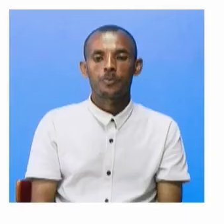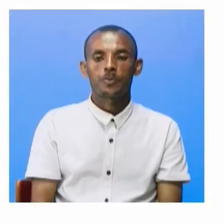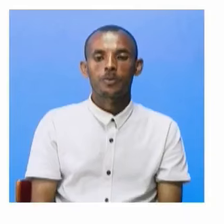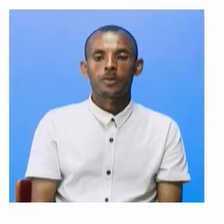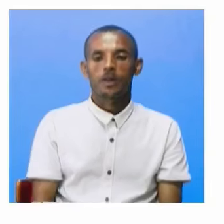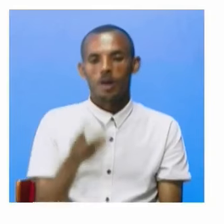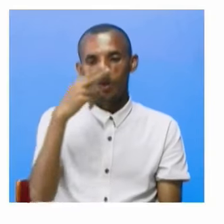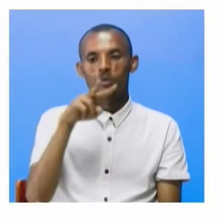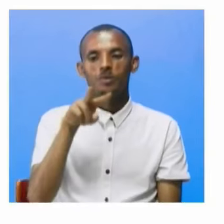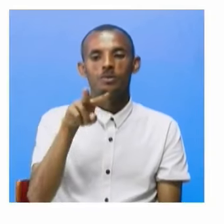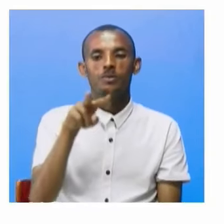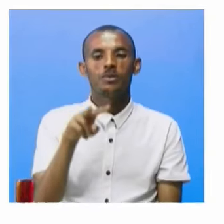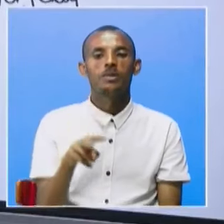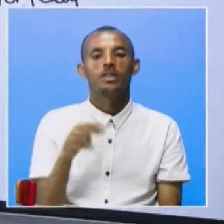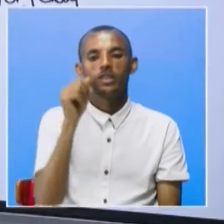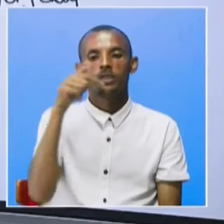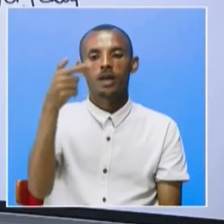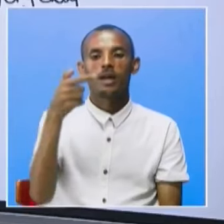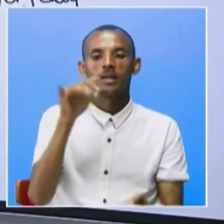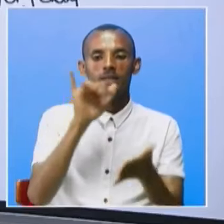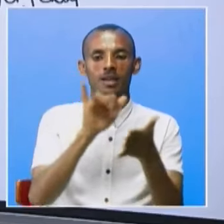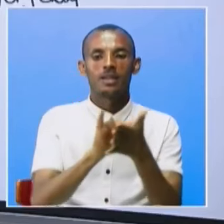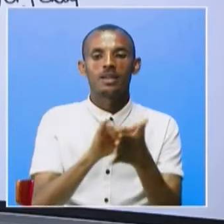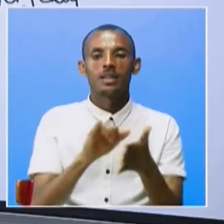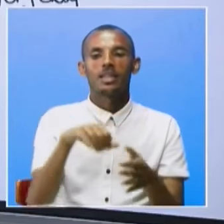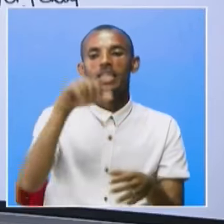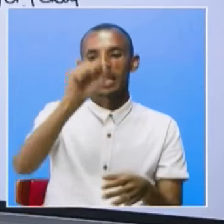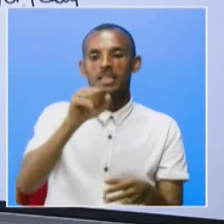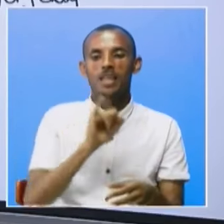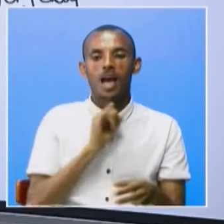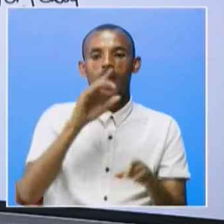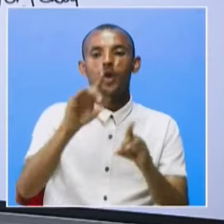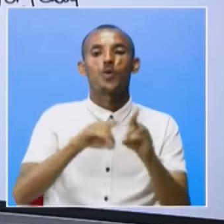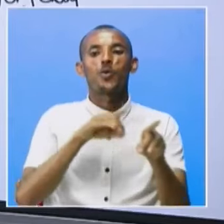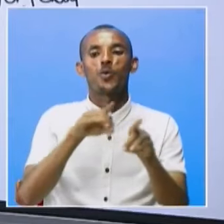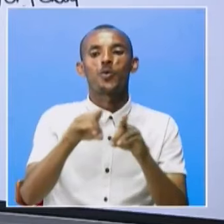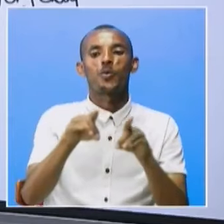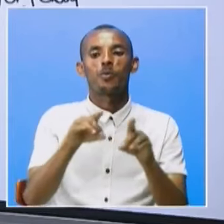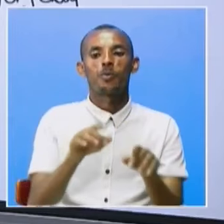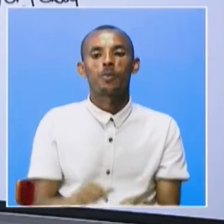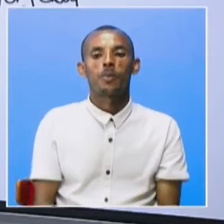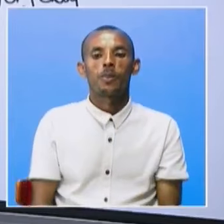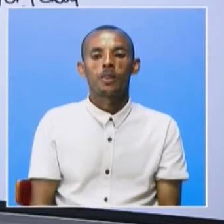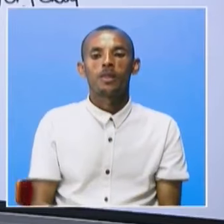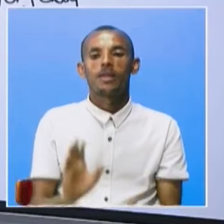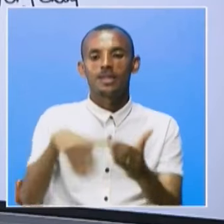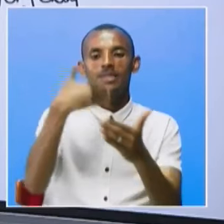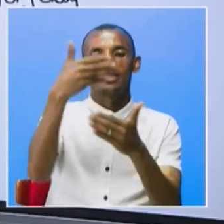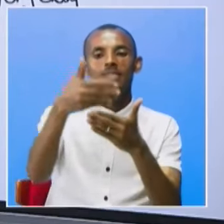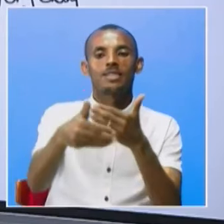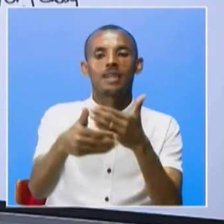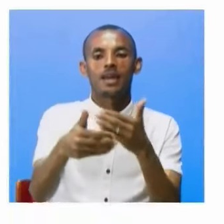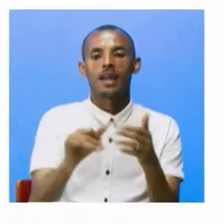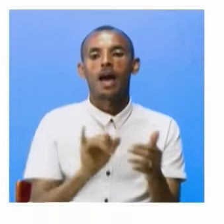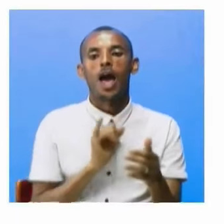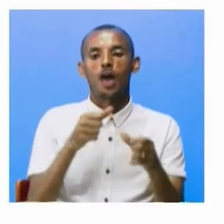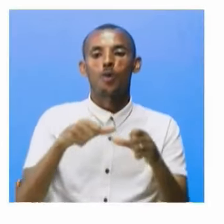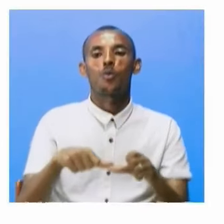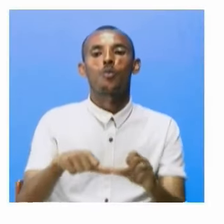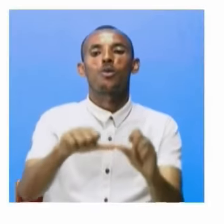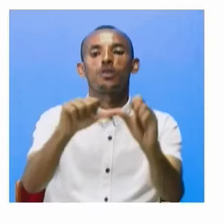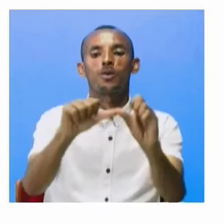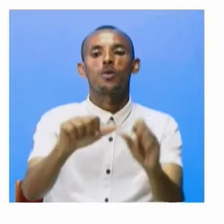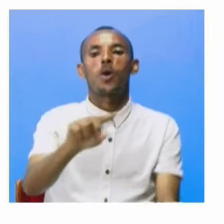Look, she said what? Yes, I do. Yes? Then I continued